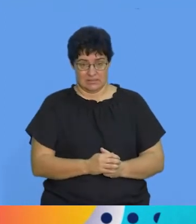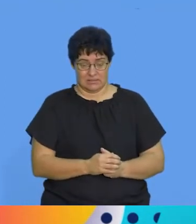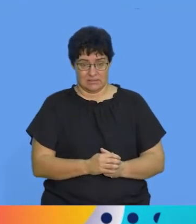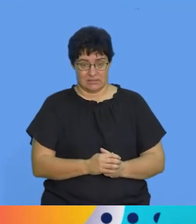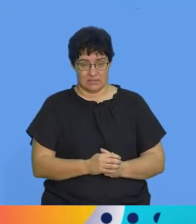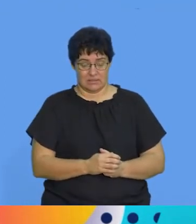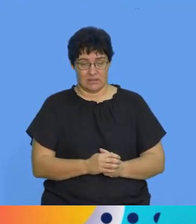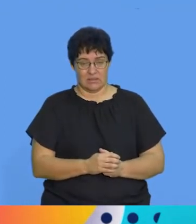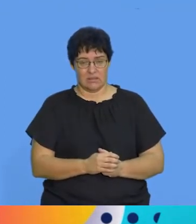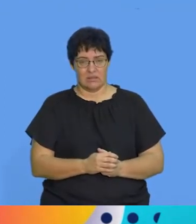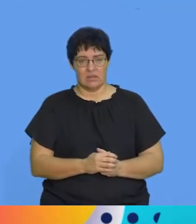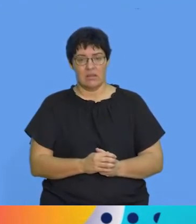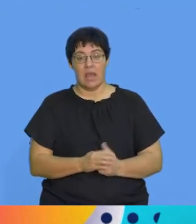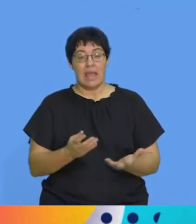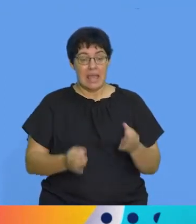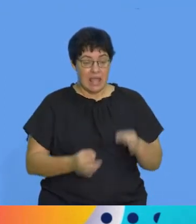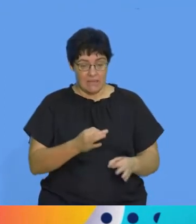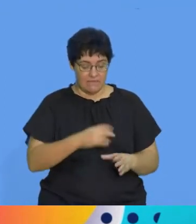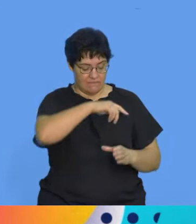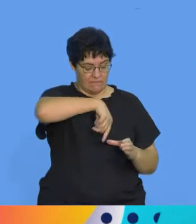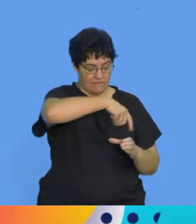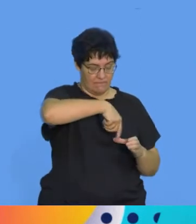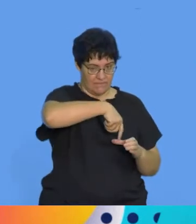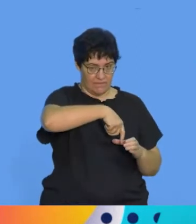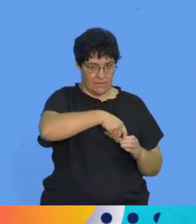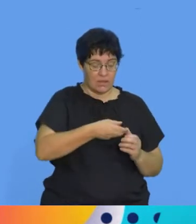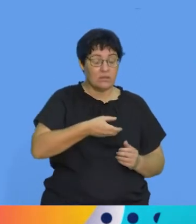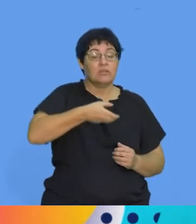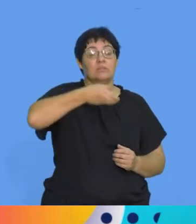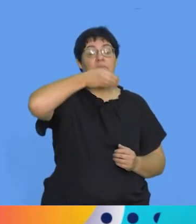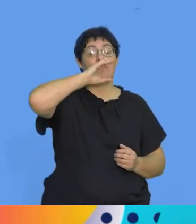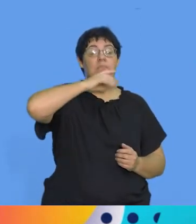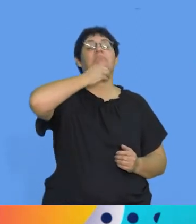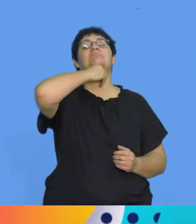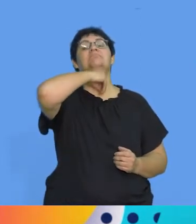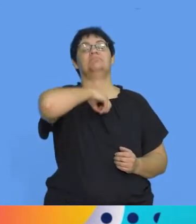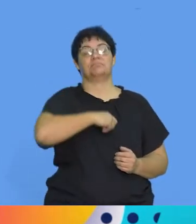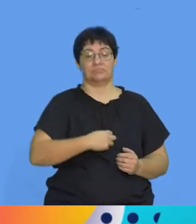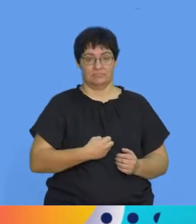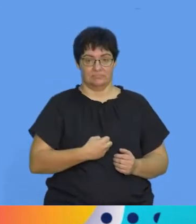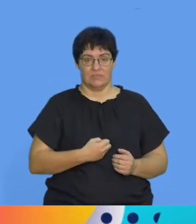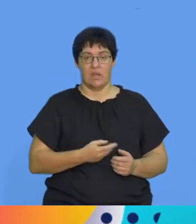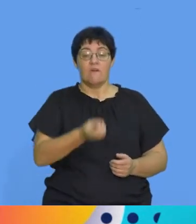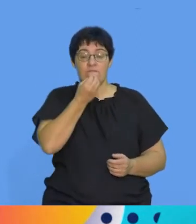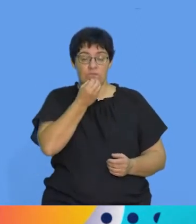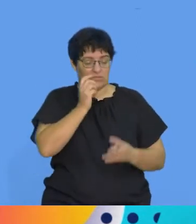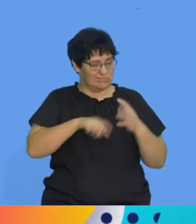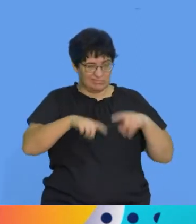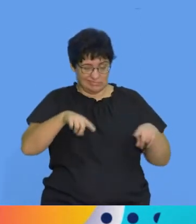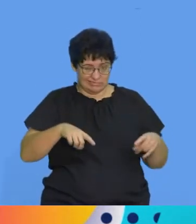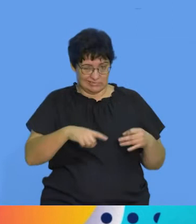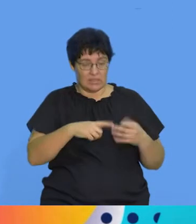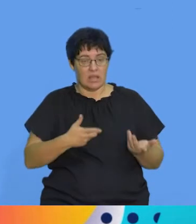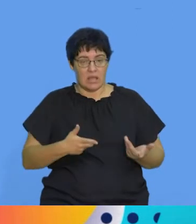So that's really important, is when I break down, digest all these foods, I must be able